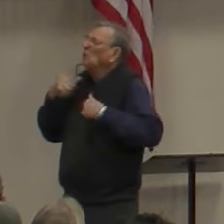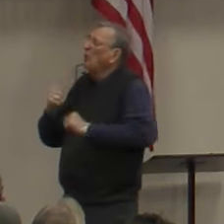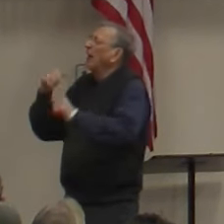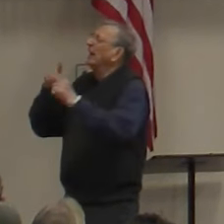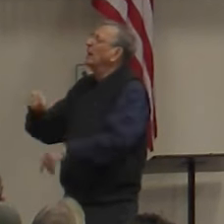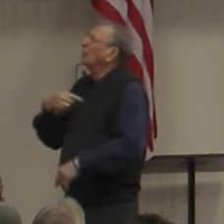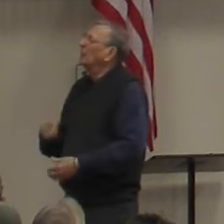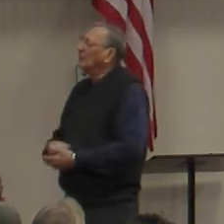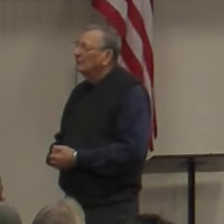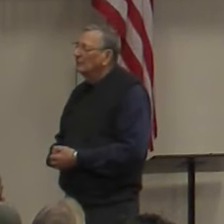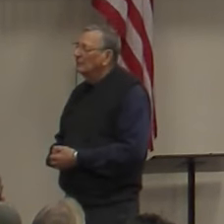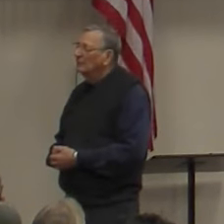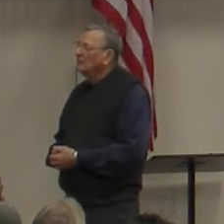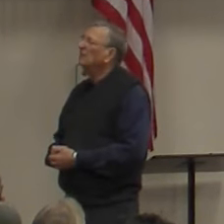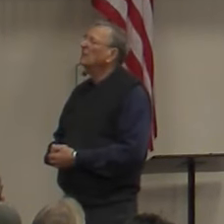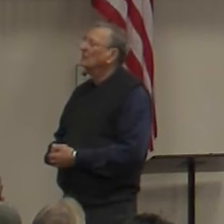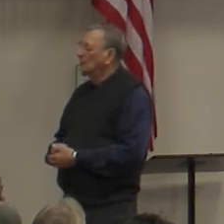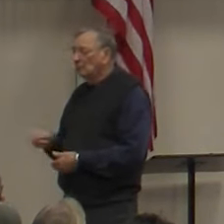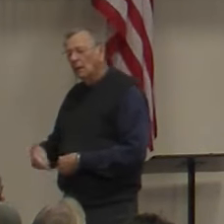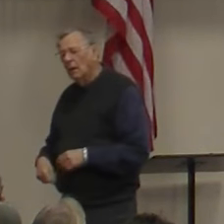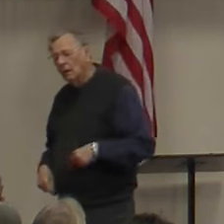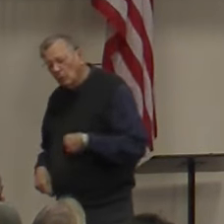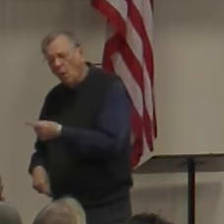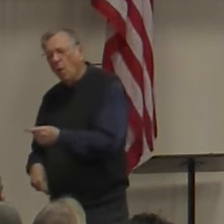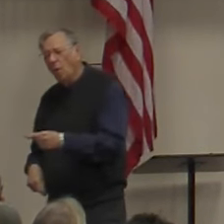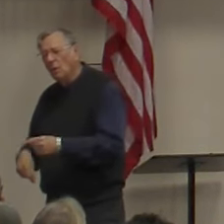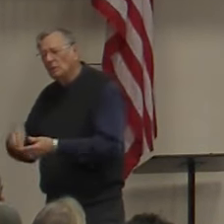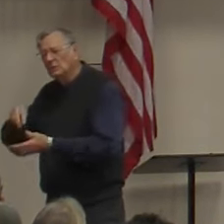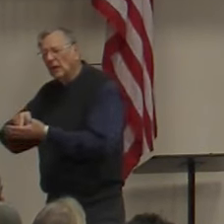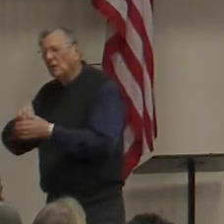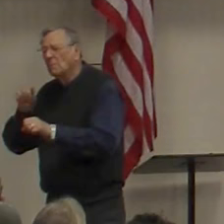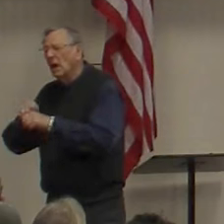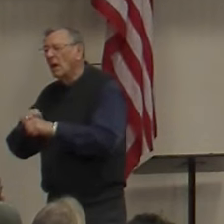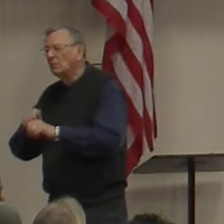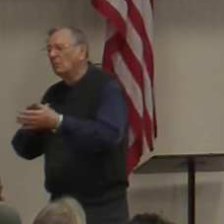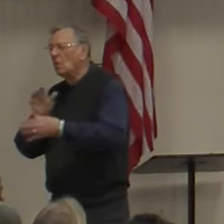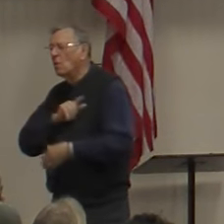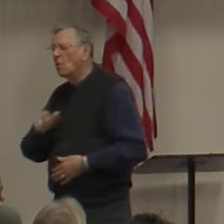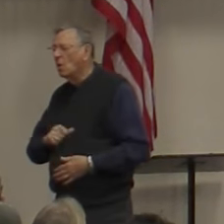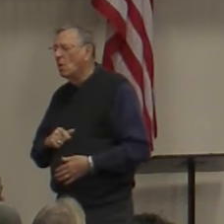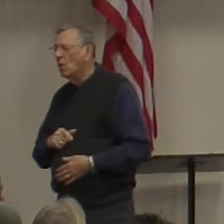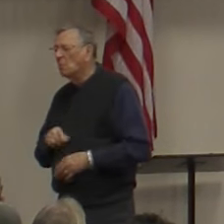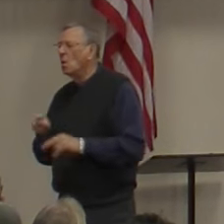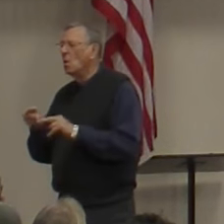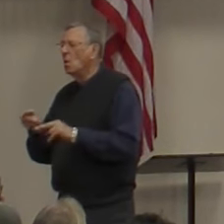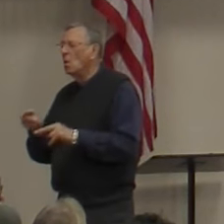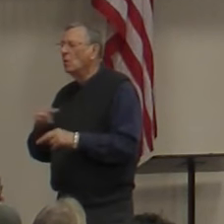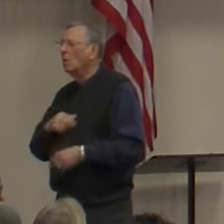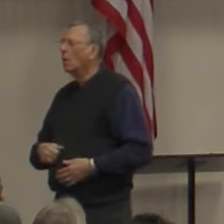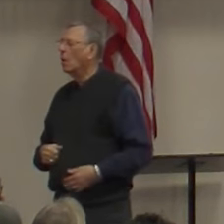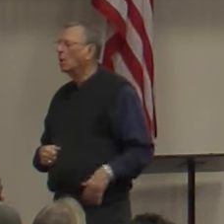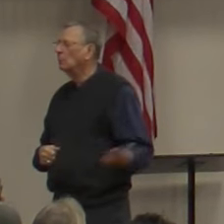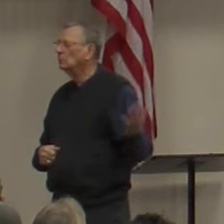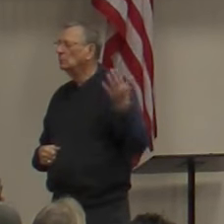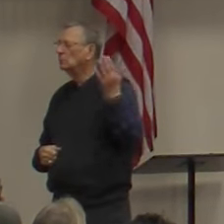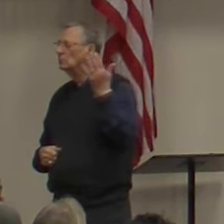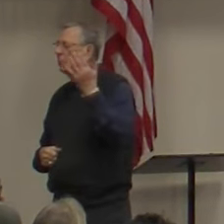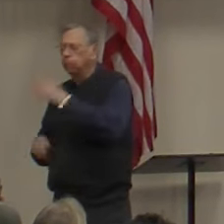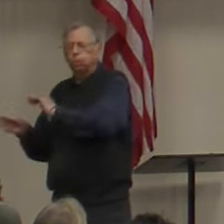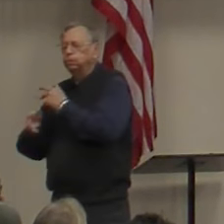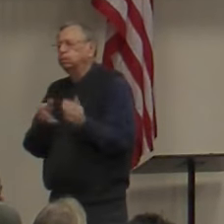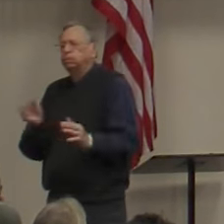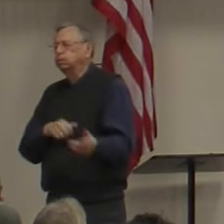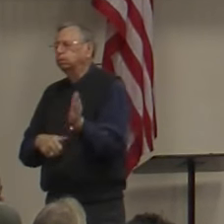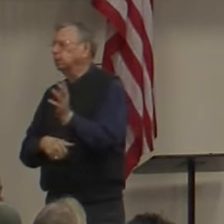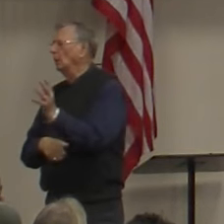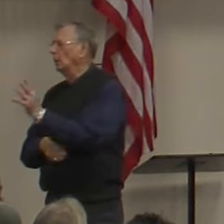take it away." And he said, "Go out and stand on the mount before the Lord." And behold, the Lord passed by, and a great and strong wind tore